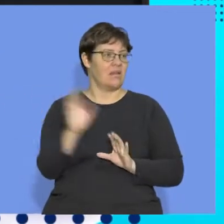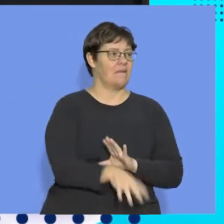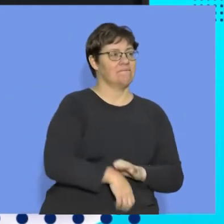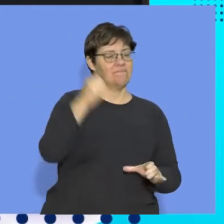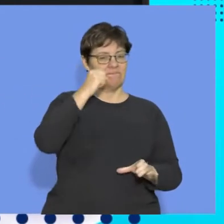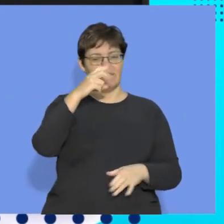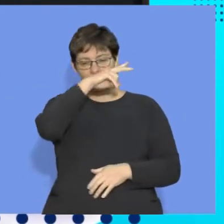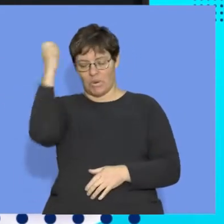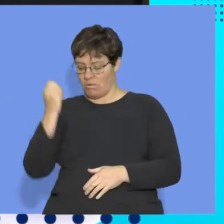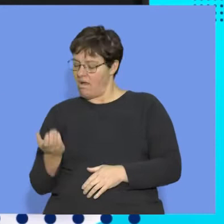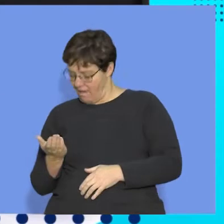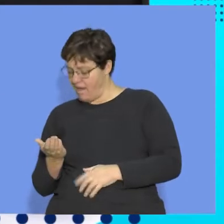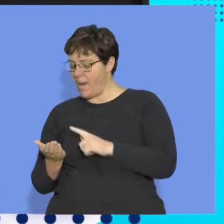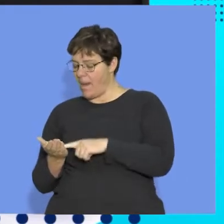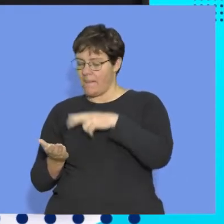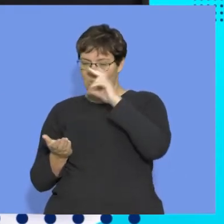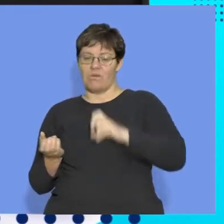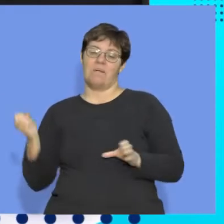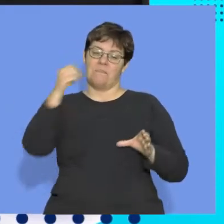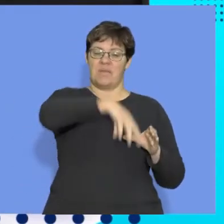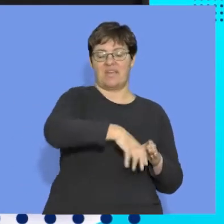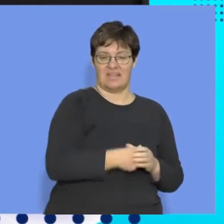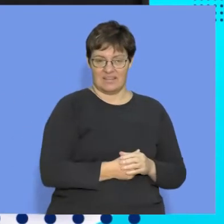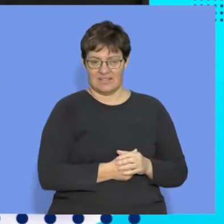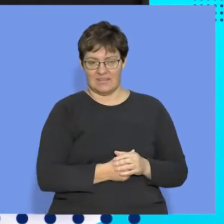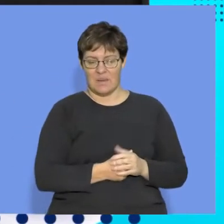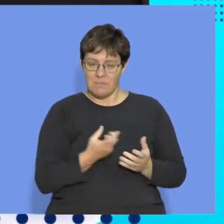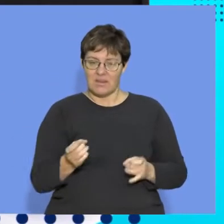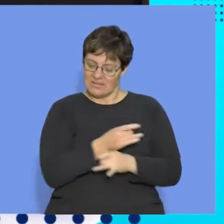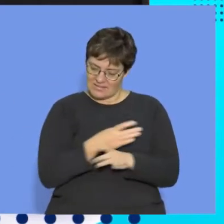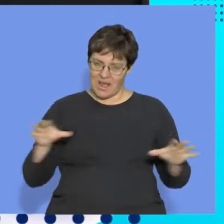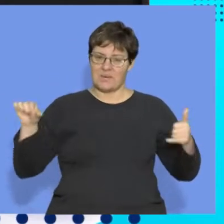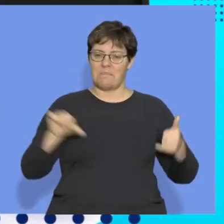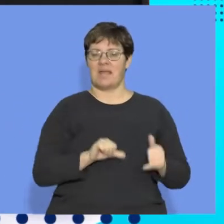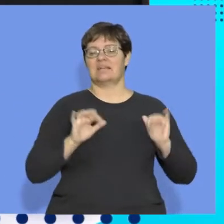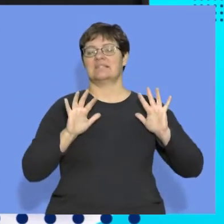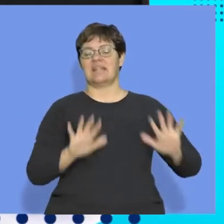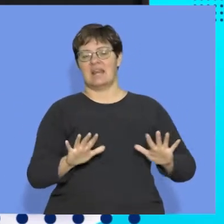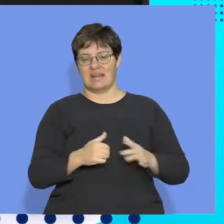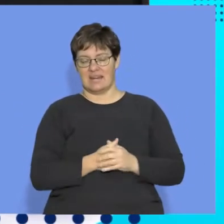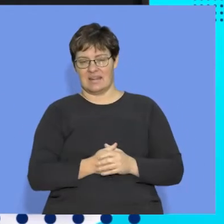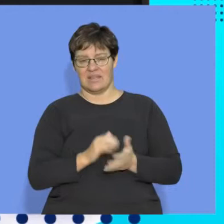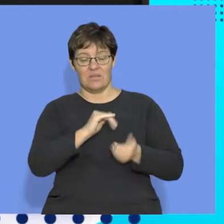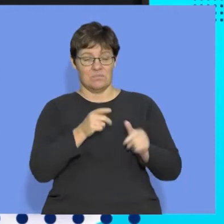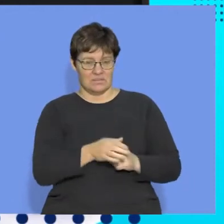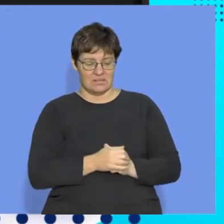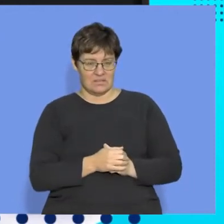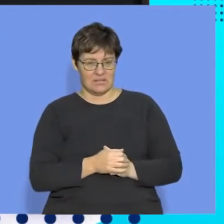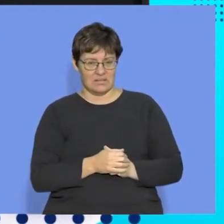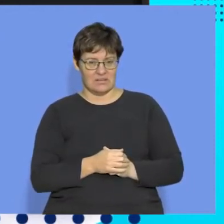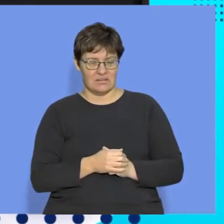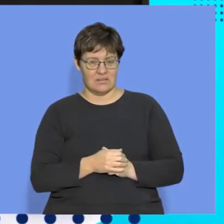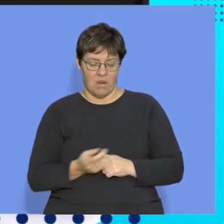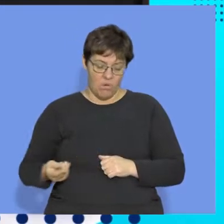draw blue, I have blue, I see blue, I put it back, I'm back to the original setup, which is 10 balls in a bag. But now if I